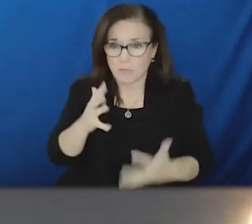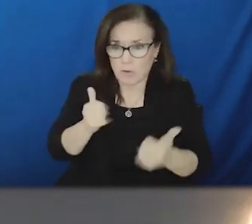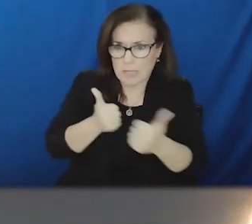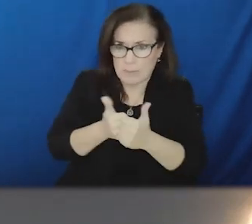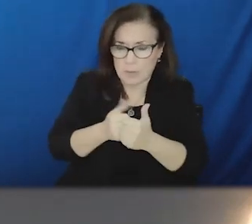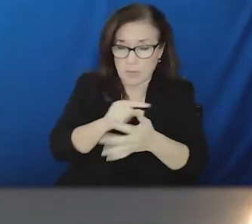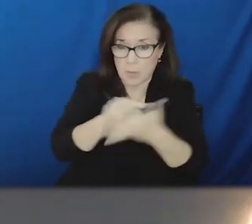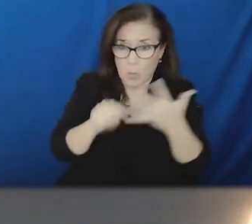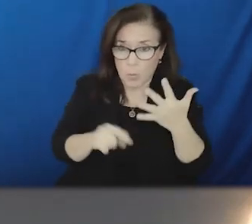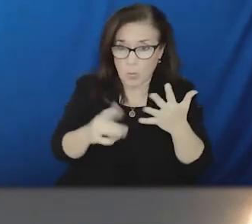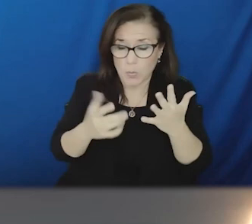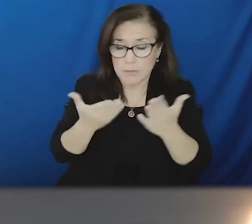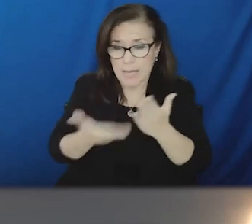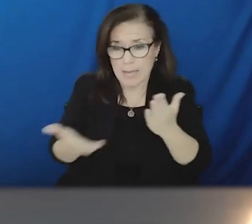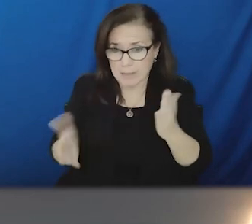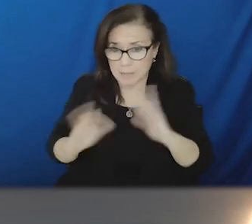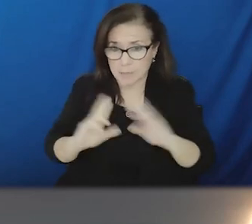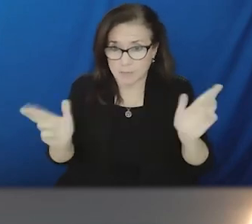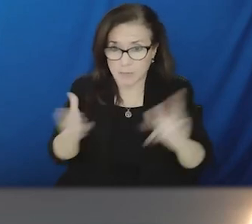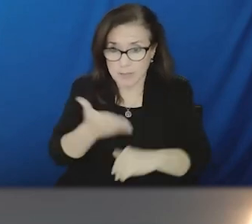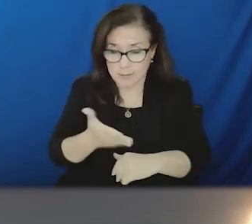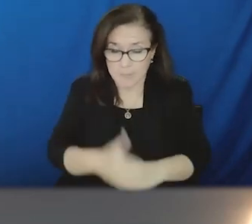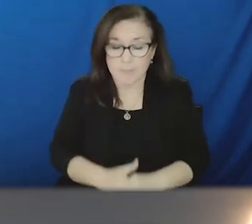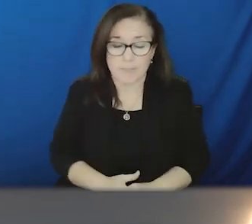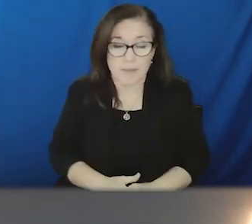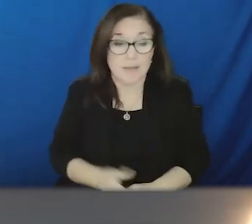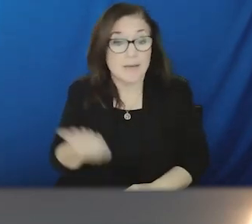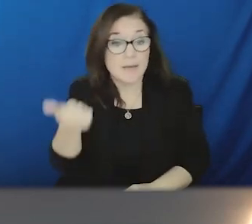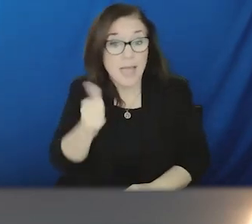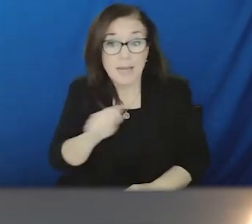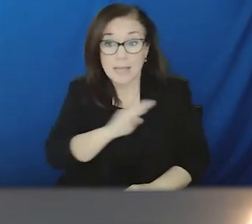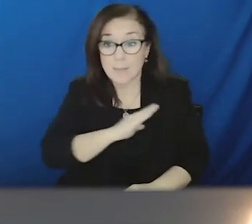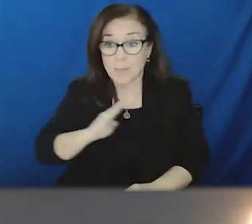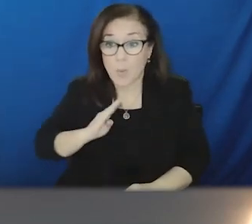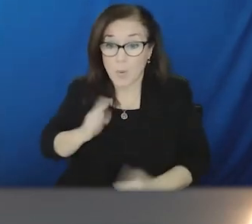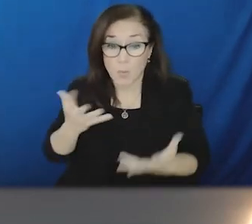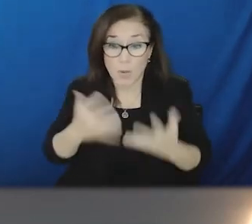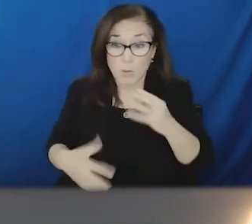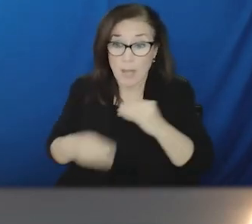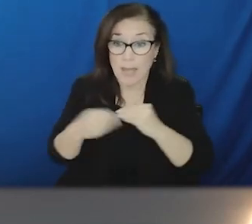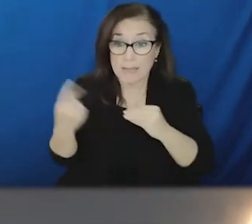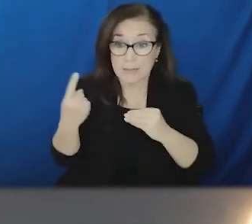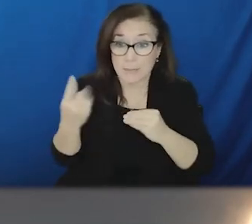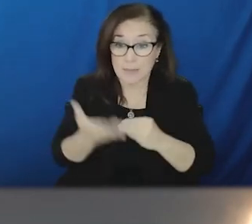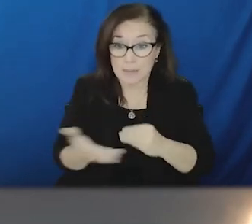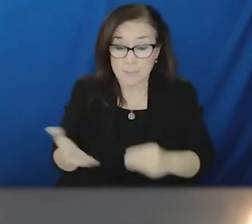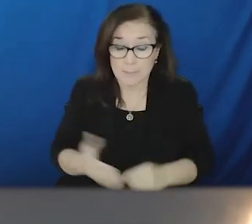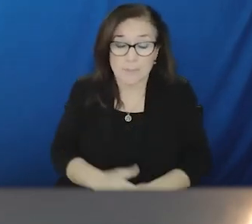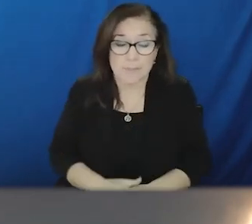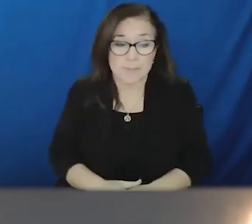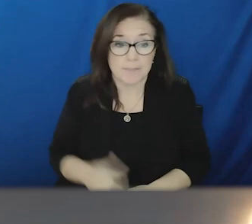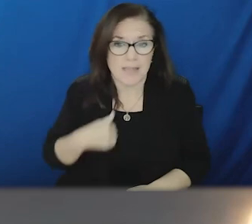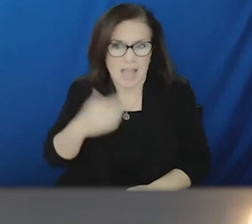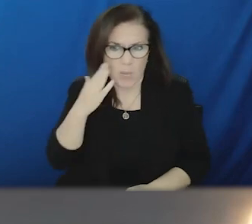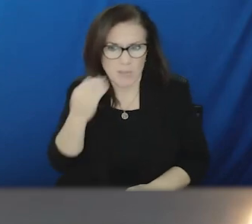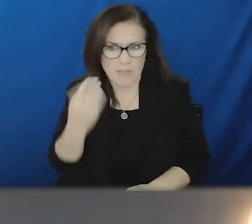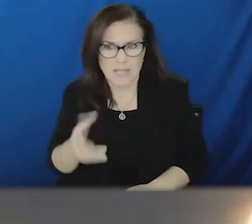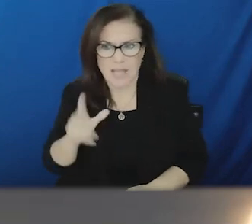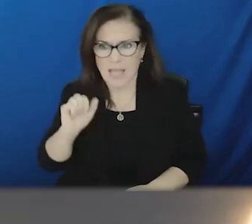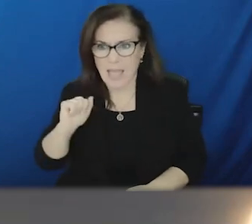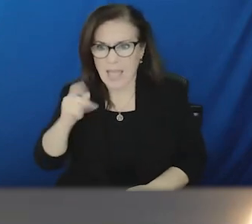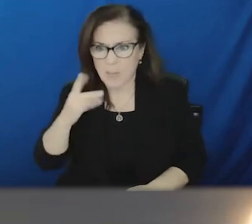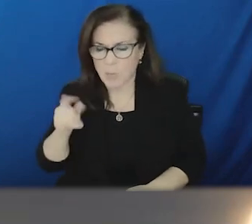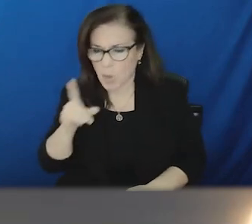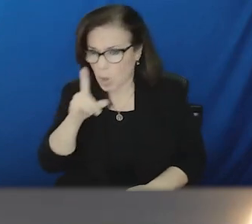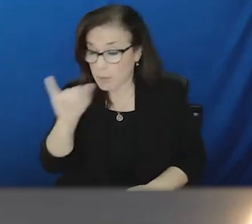a future agenda? You can also let us know of that at another time. I will say that April looks very